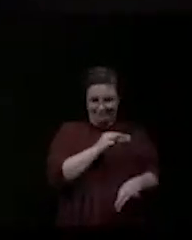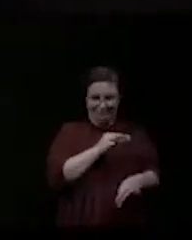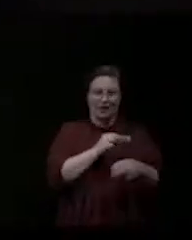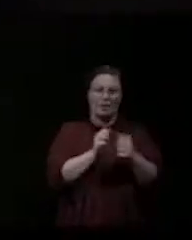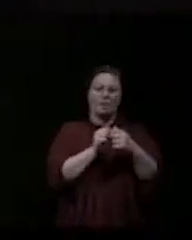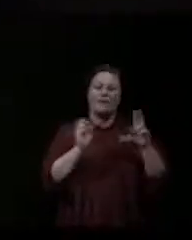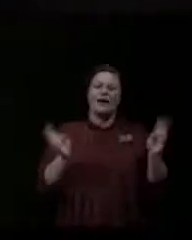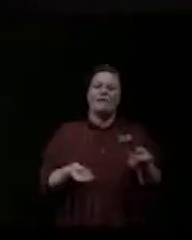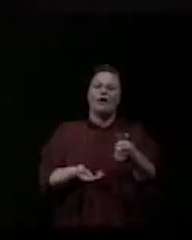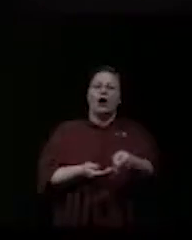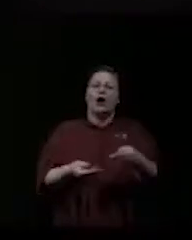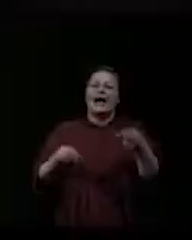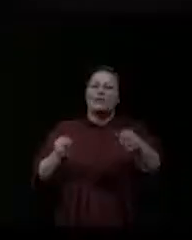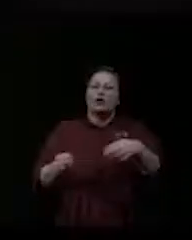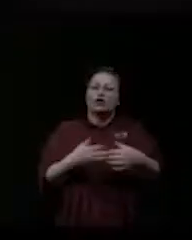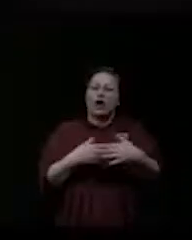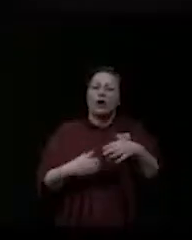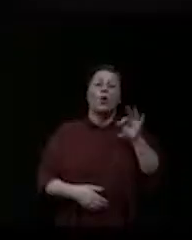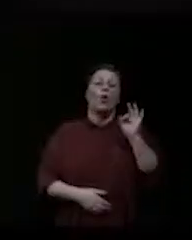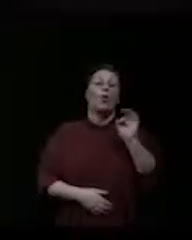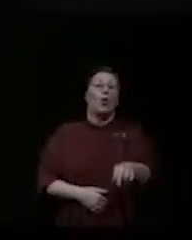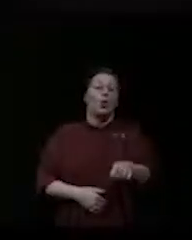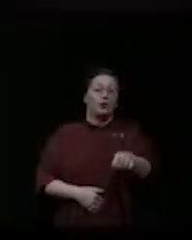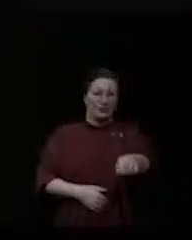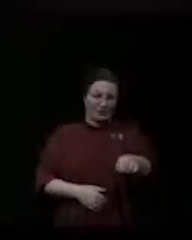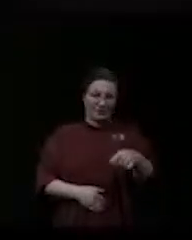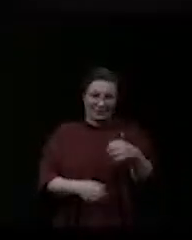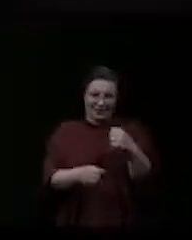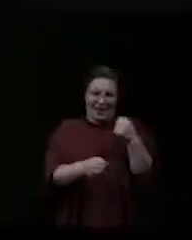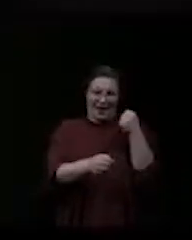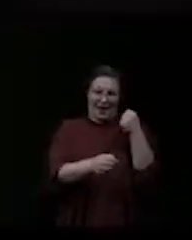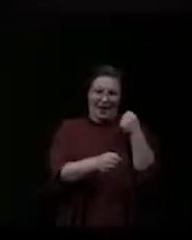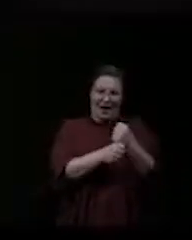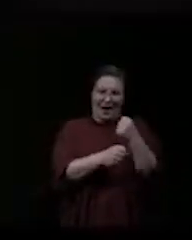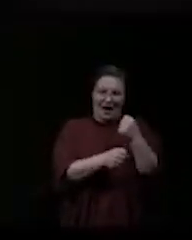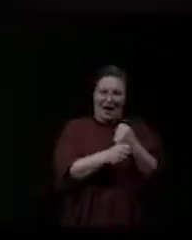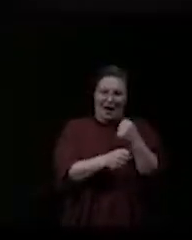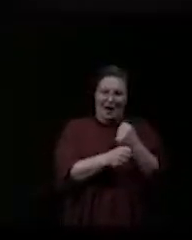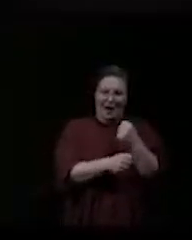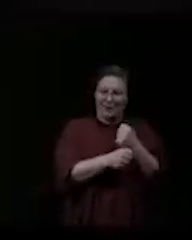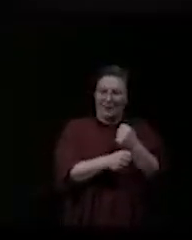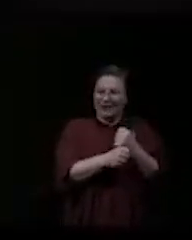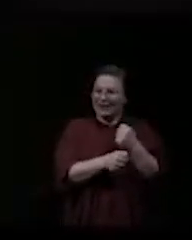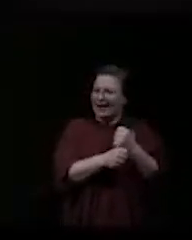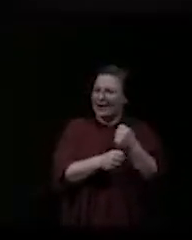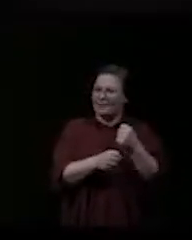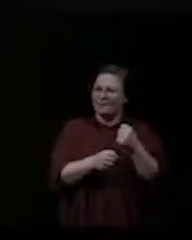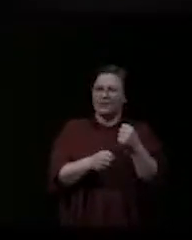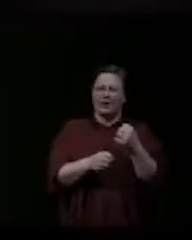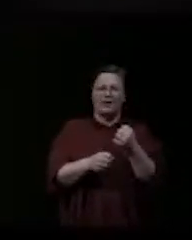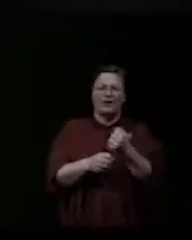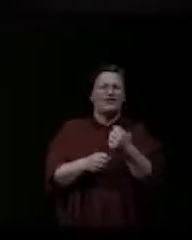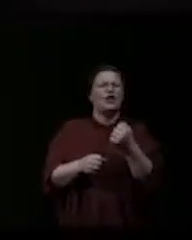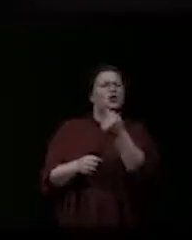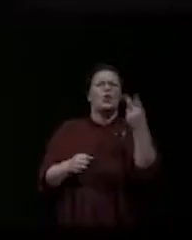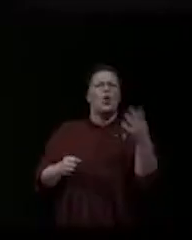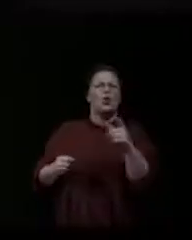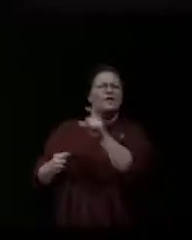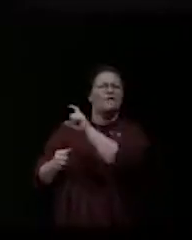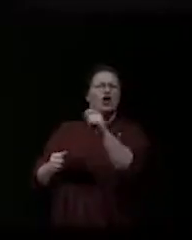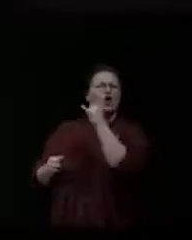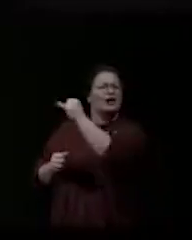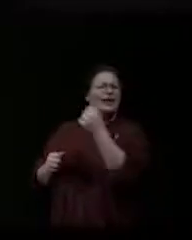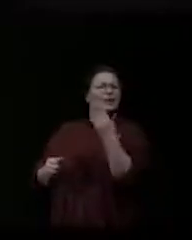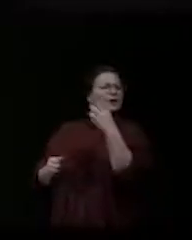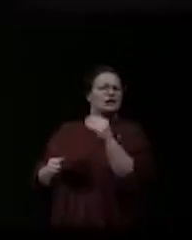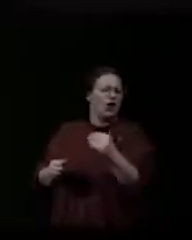she is doing is she is doing work from America for some people in America, some firm in